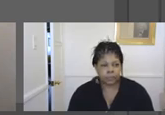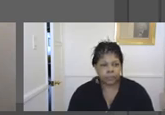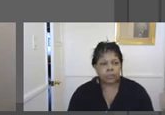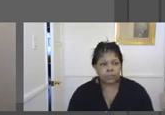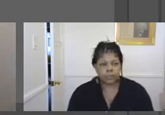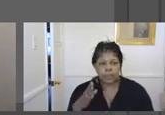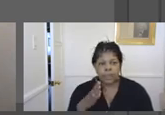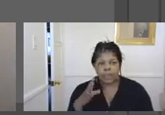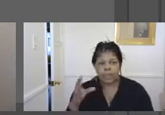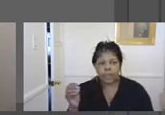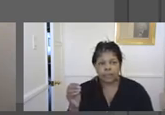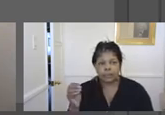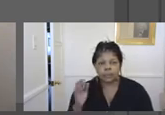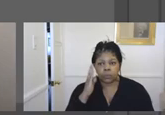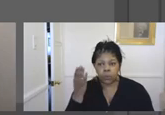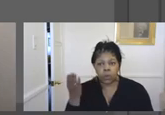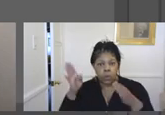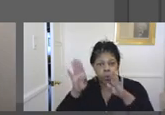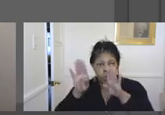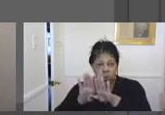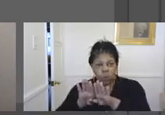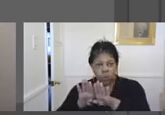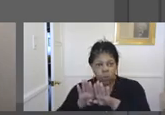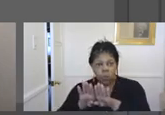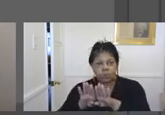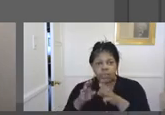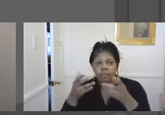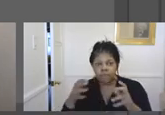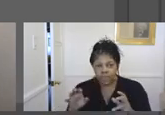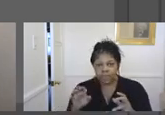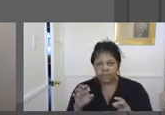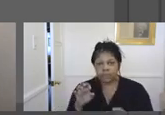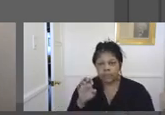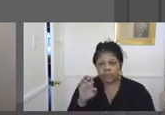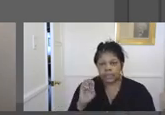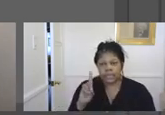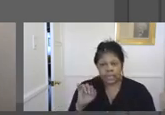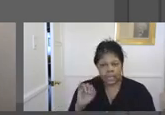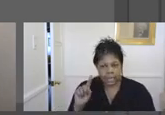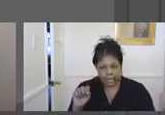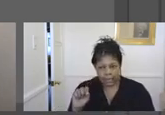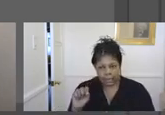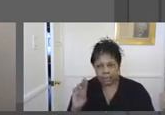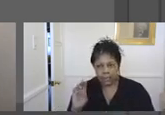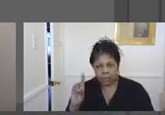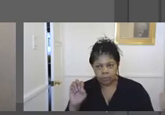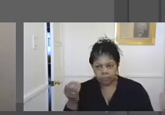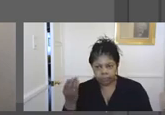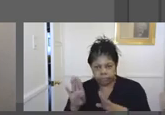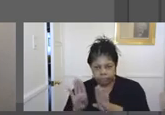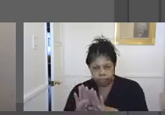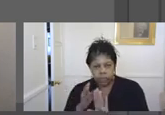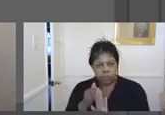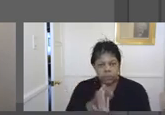And we'll go ahead and we'll close that, and we'll get out of the edit mode. So before you can create a pattern brush, you